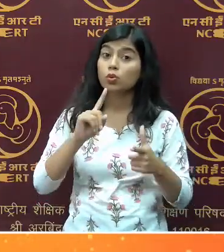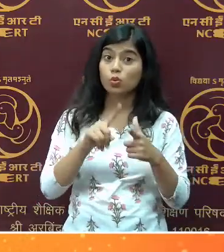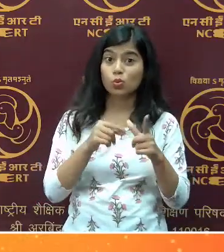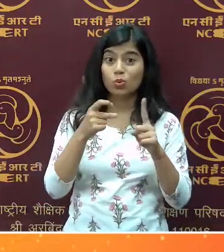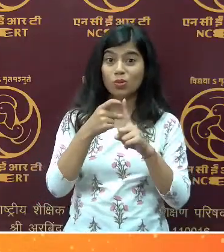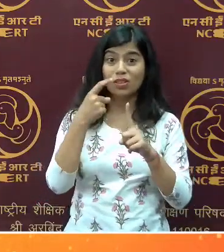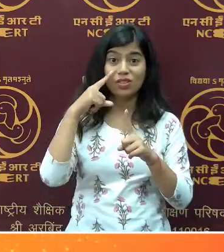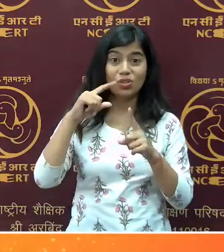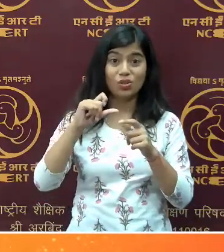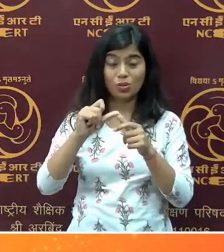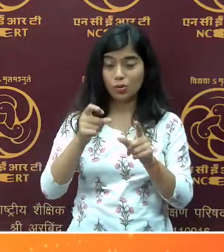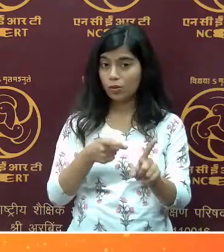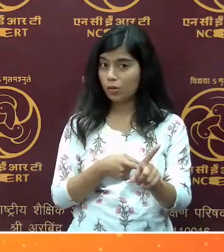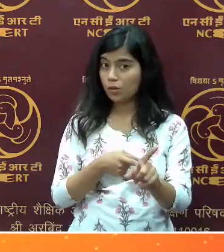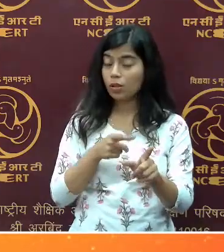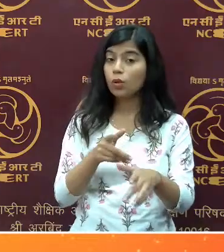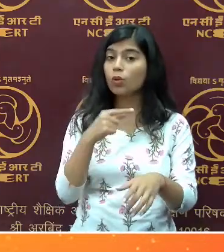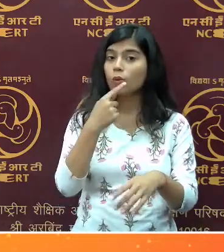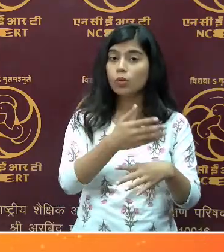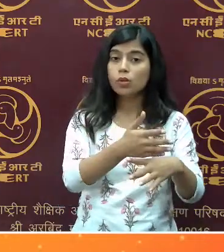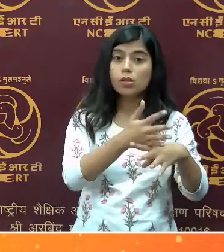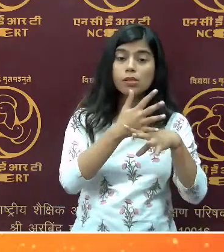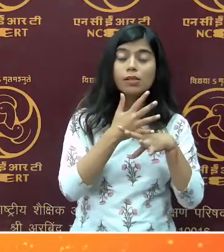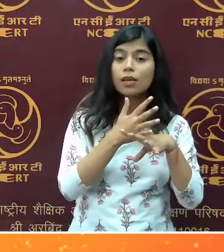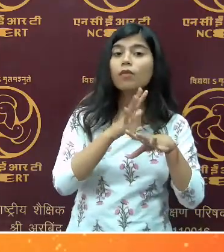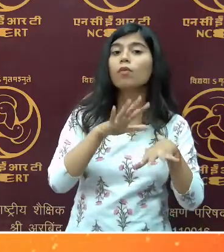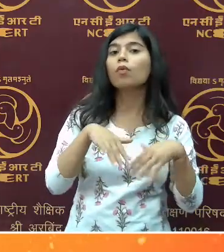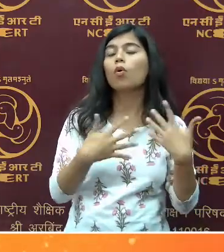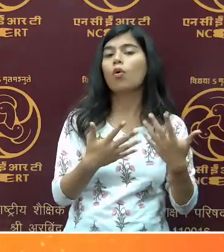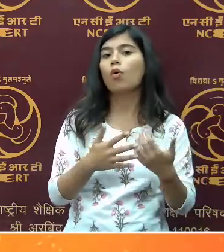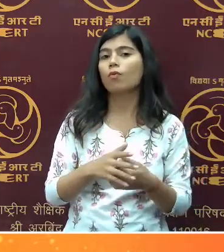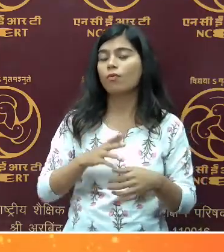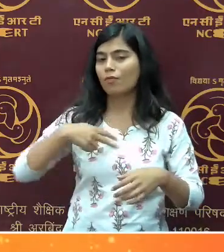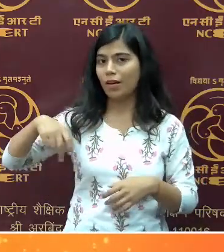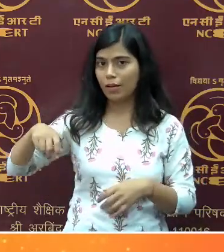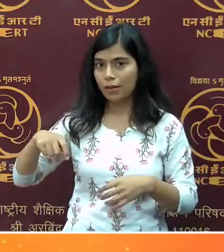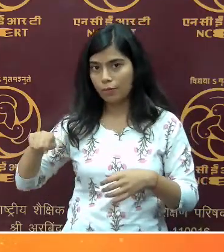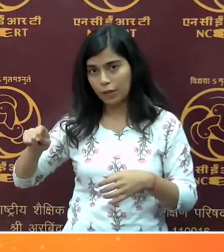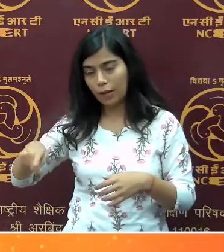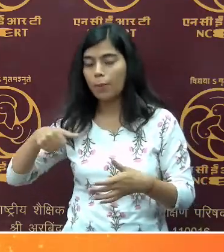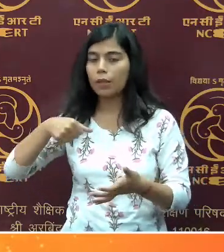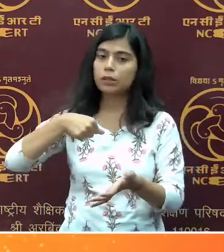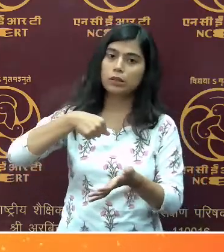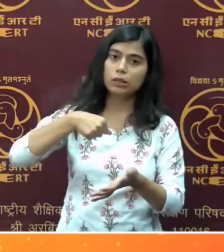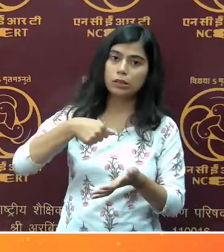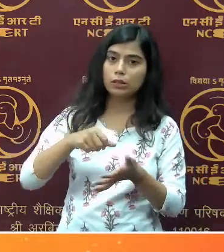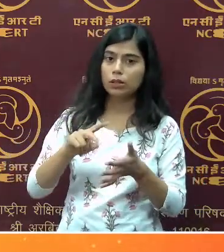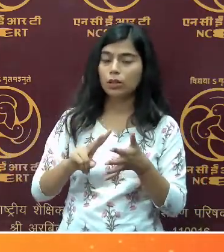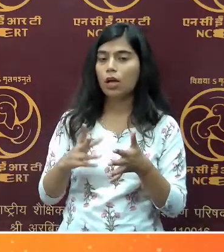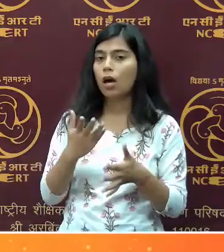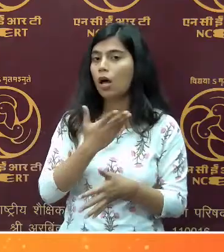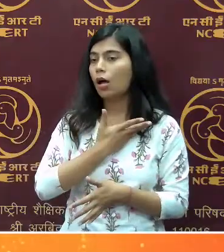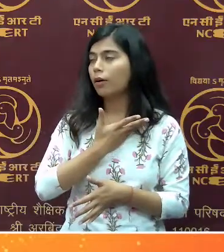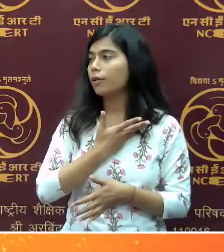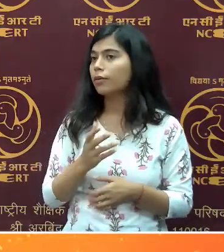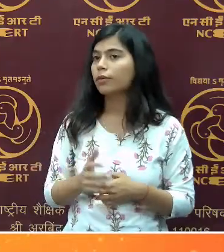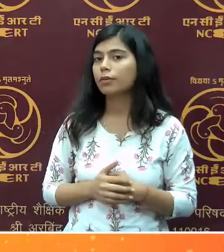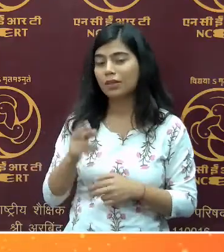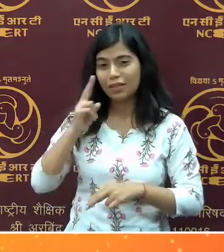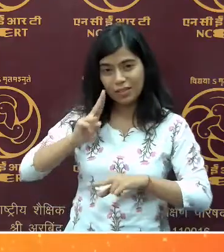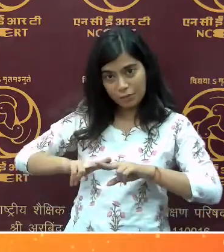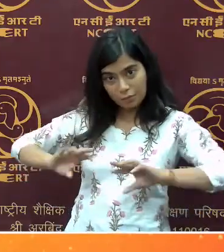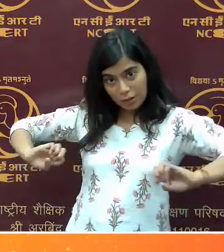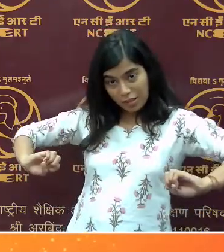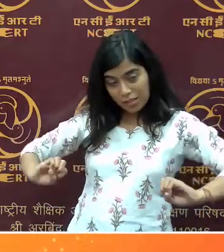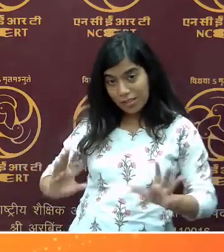watchdog and a savior of the fundamental rights. Okay. So, since the beginning of the